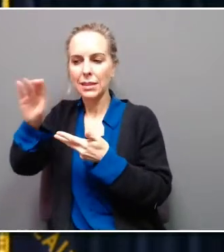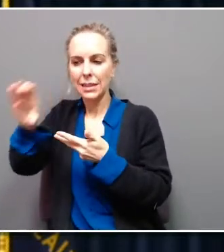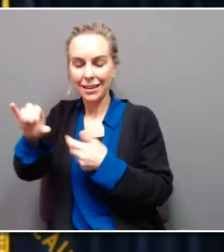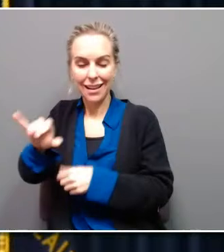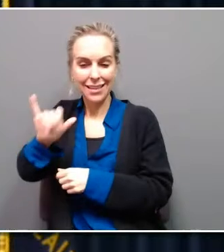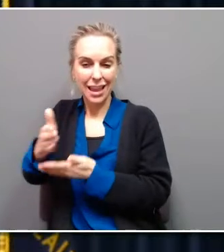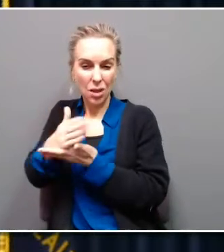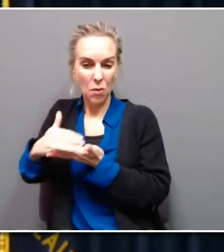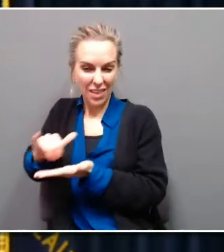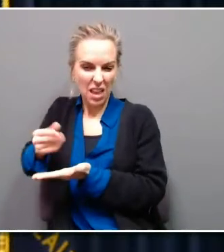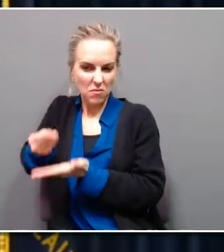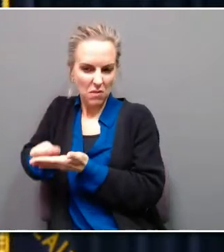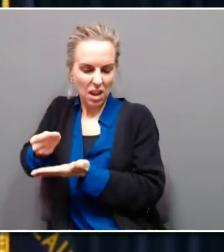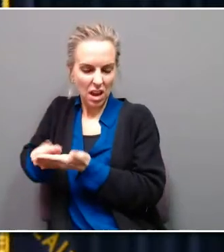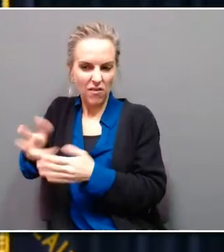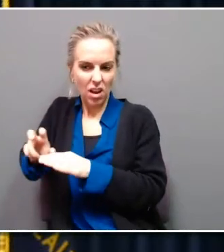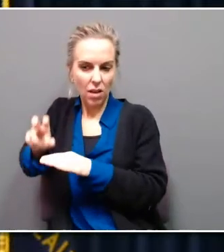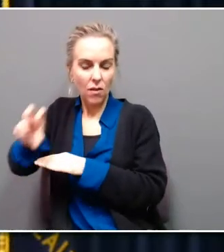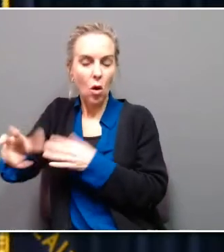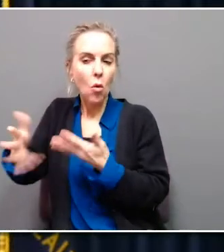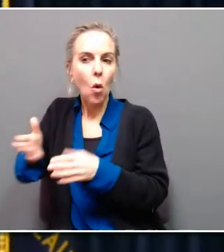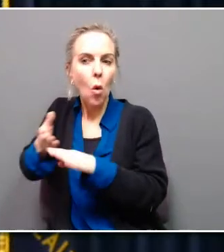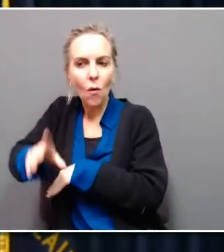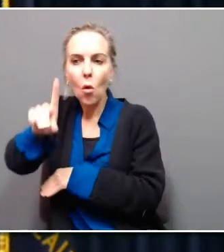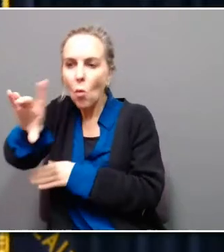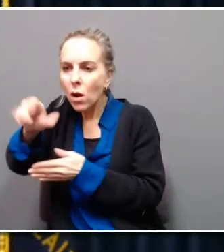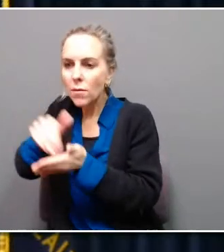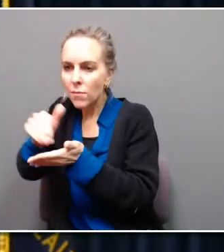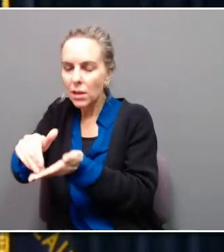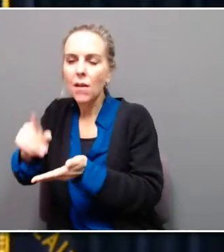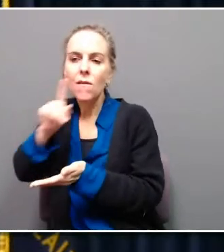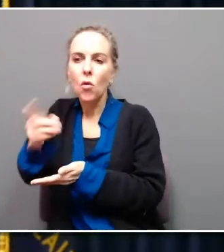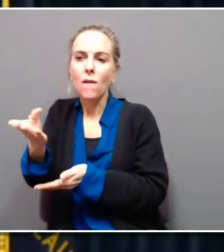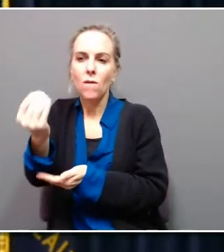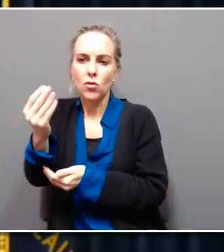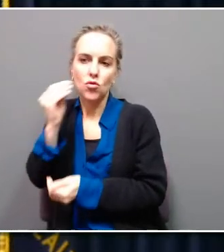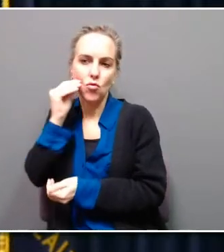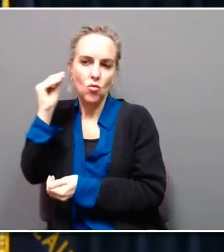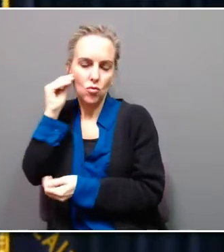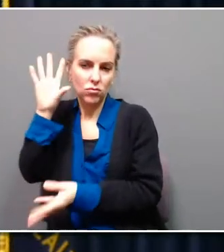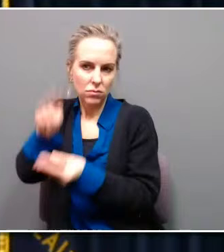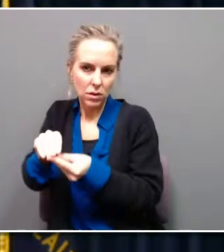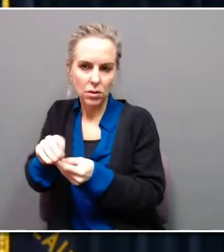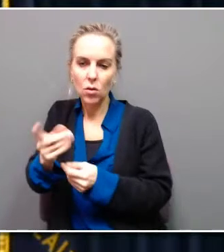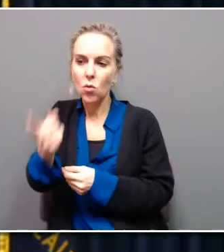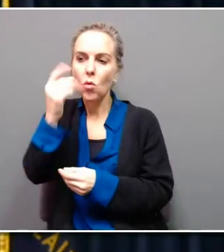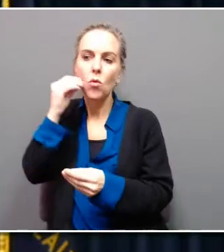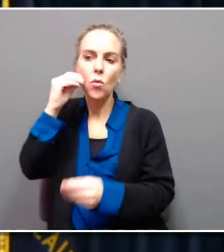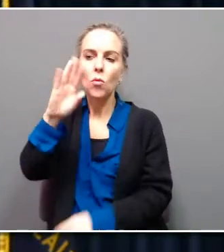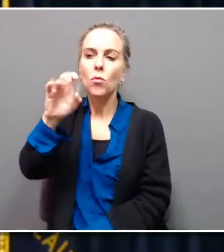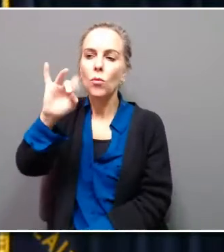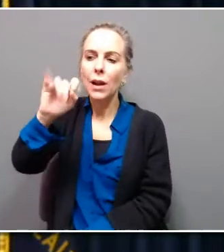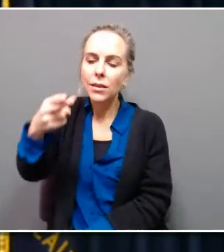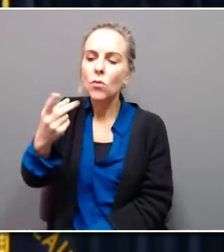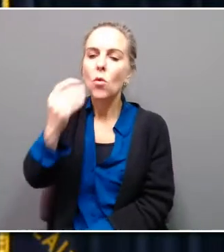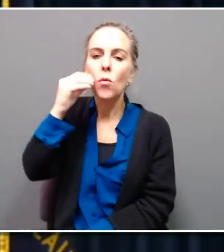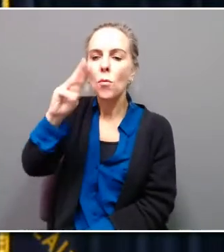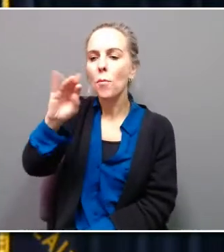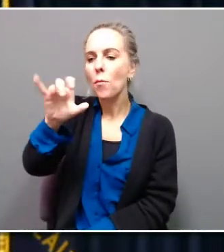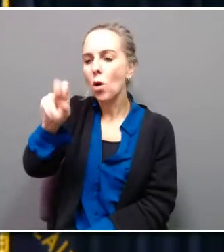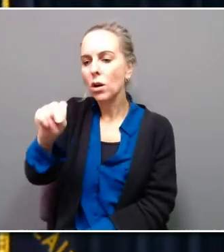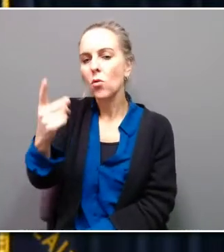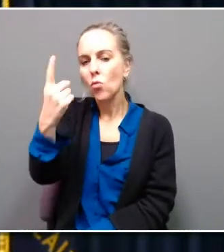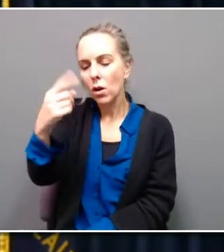fund has provided over $1 million for 14 homes, including 1 home in Breathitt, 1 home in Martin, 1 home in Owsley